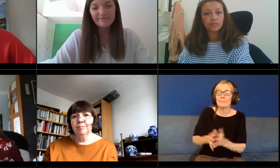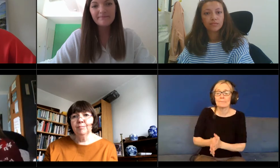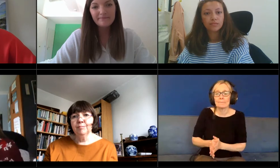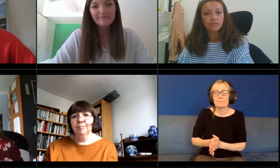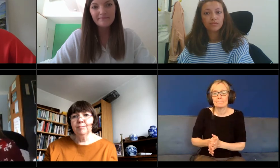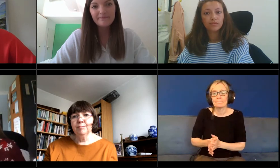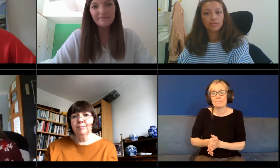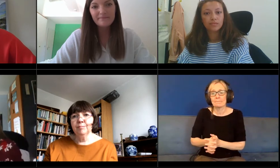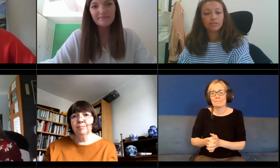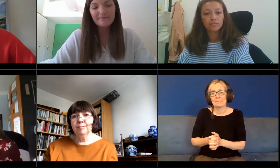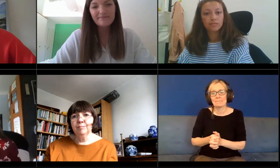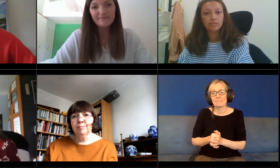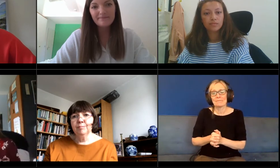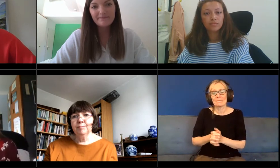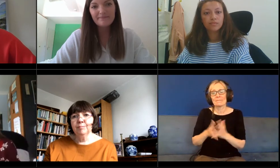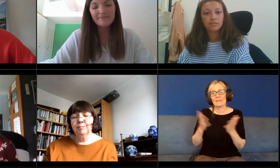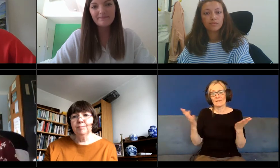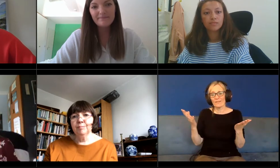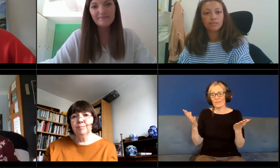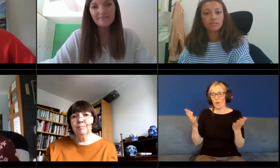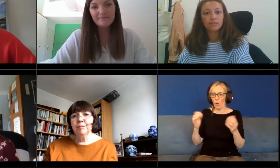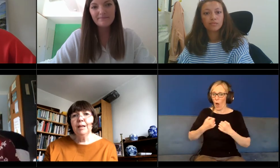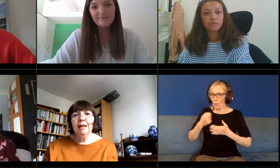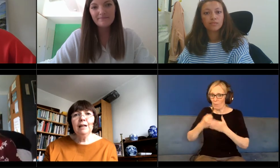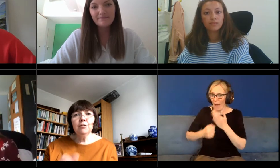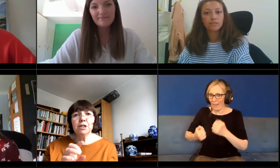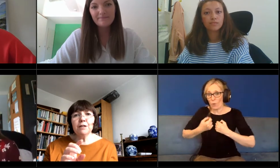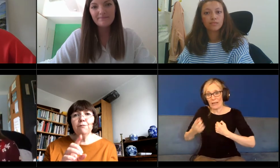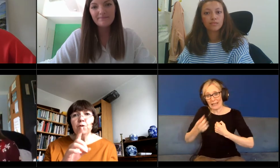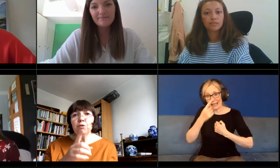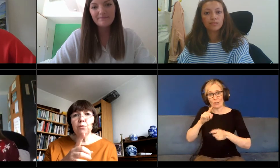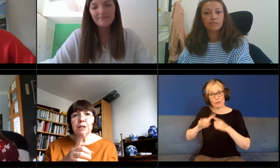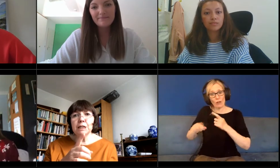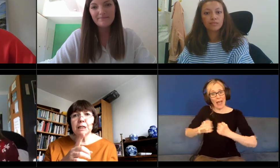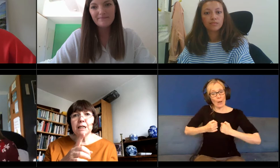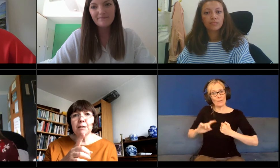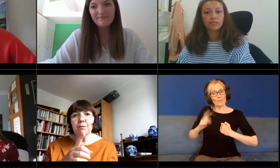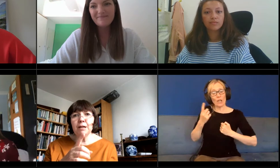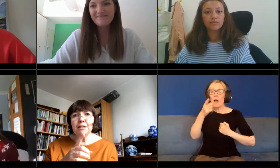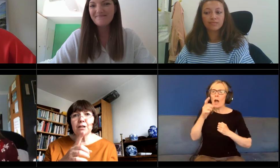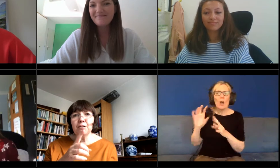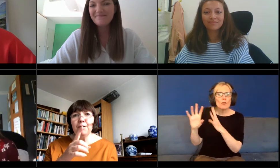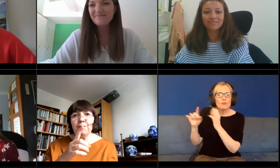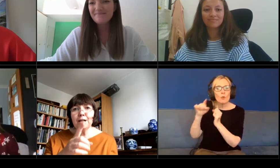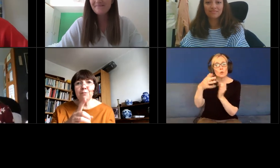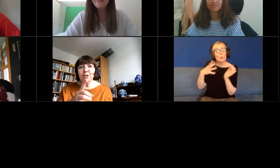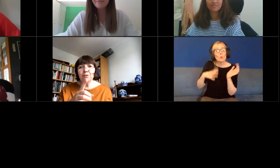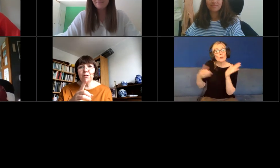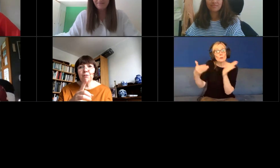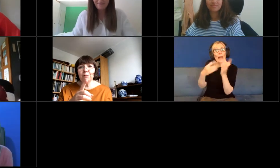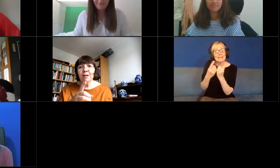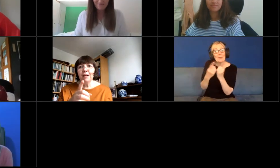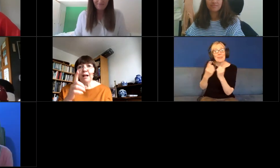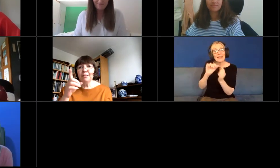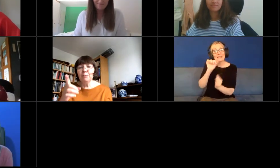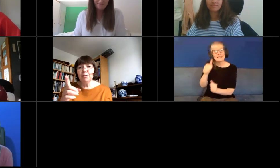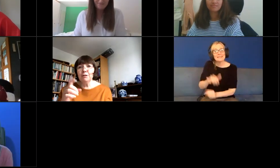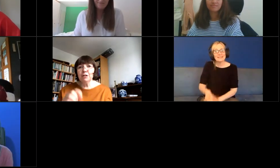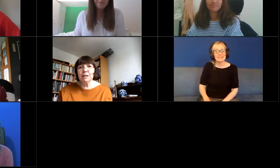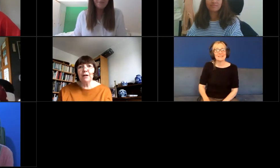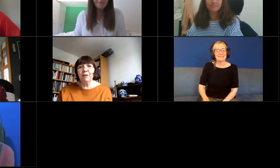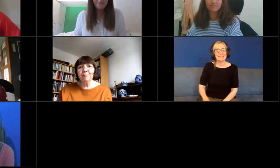on their own, you know, for their own instruments. It looks as if Ruth wanted to say something, so if I come to you, Ruth,